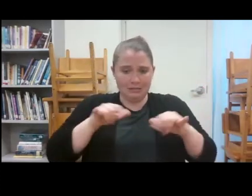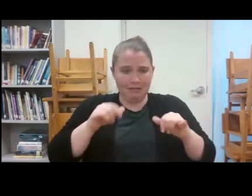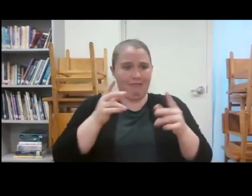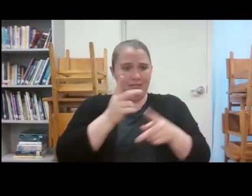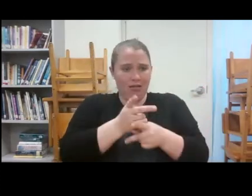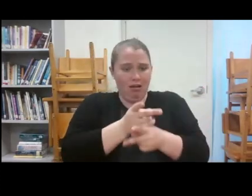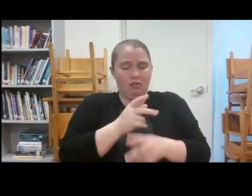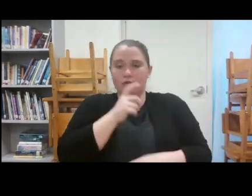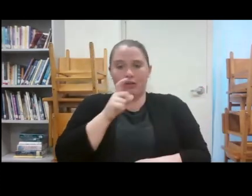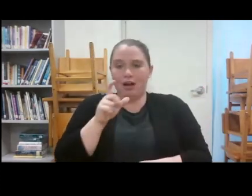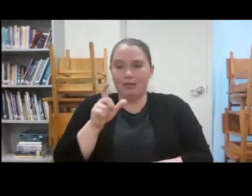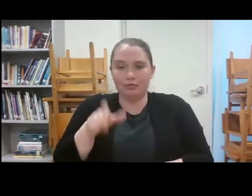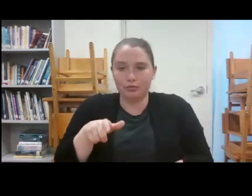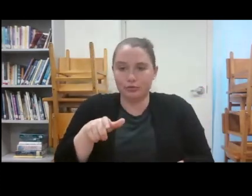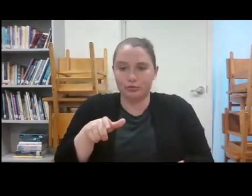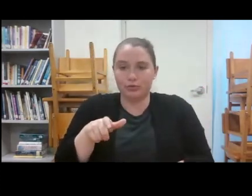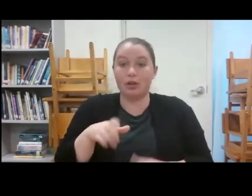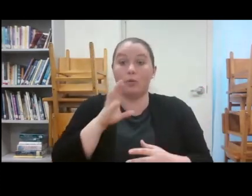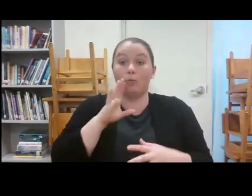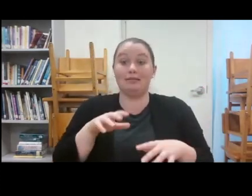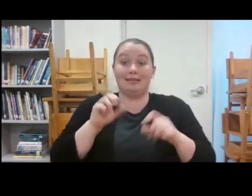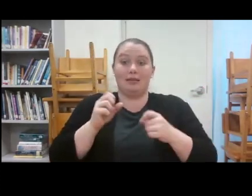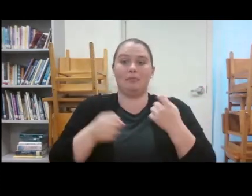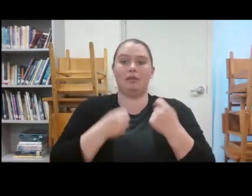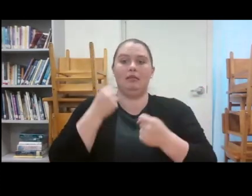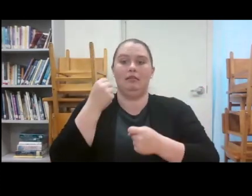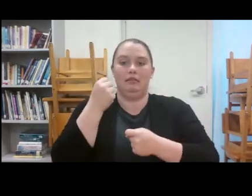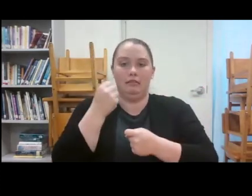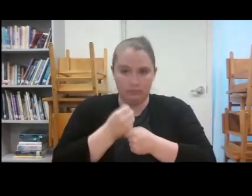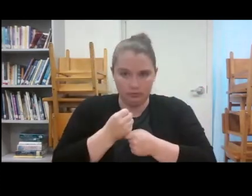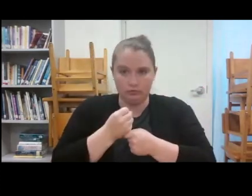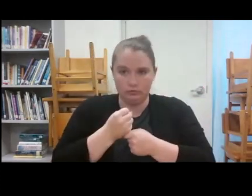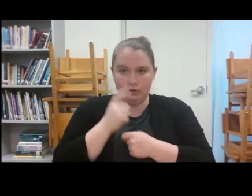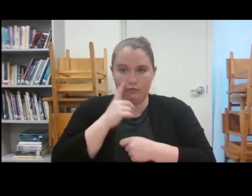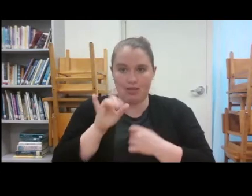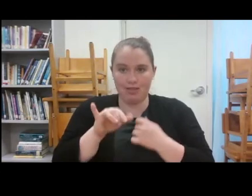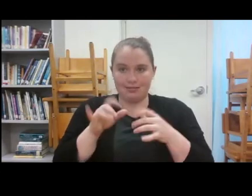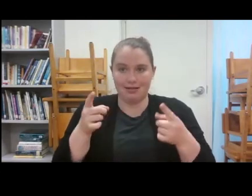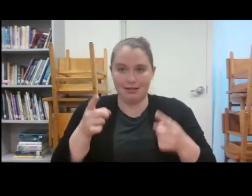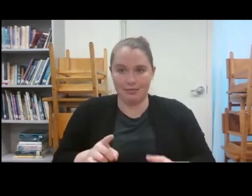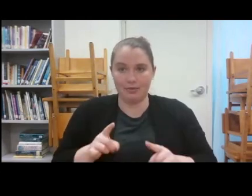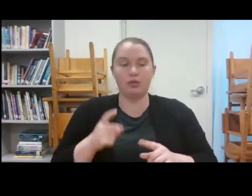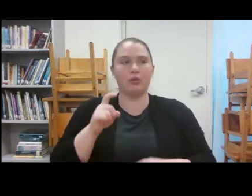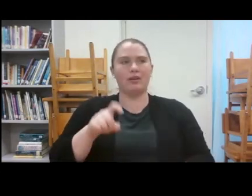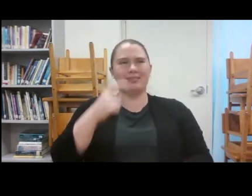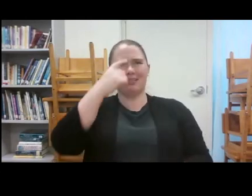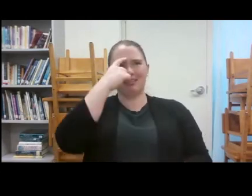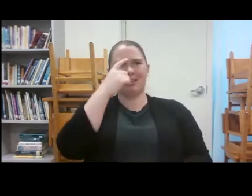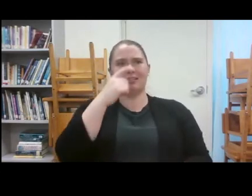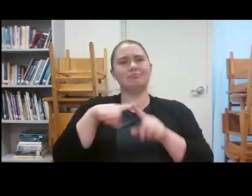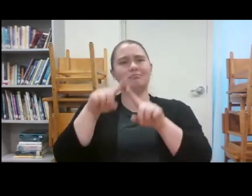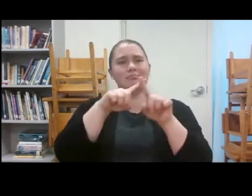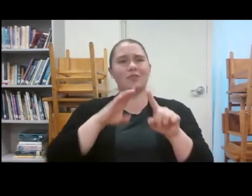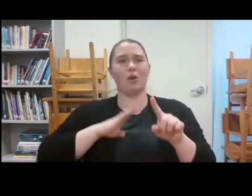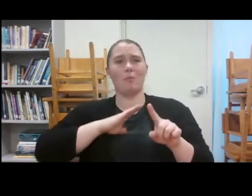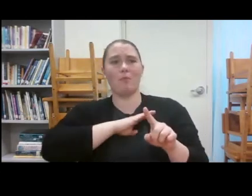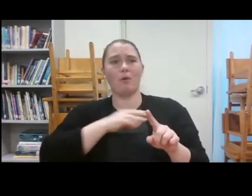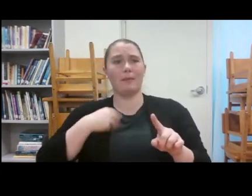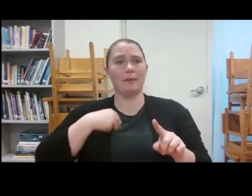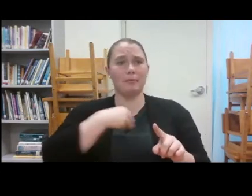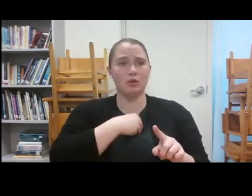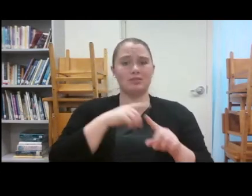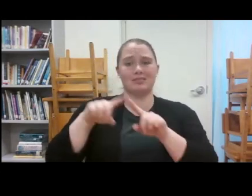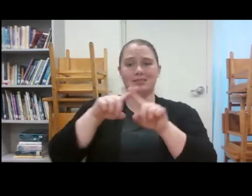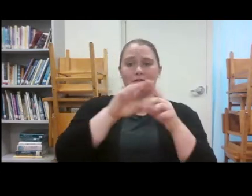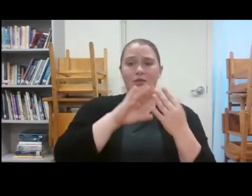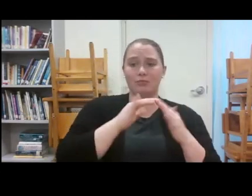take years to happen, and you're going to have different boards and members and different community people that